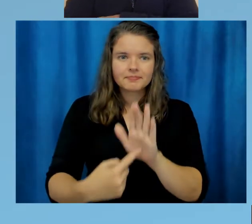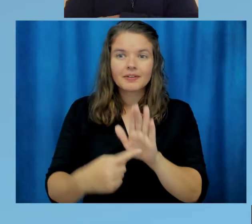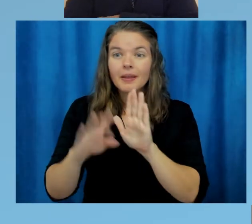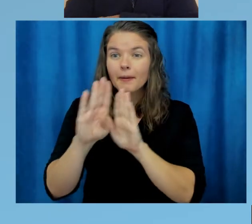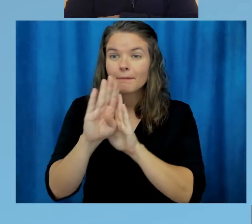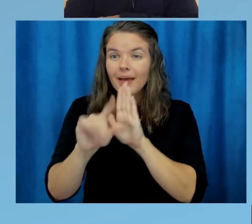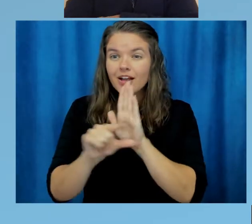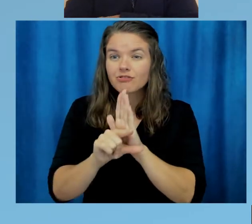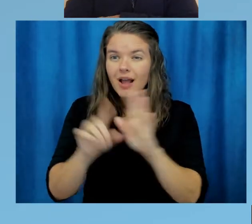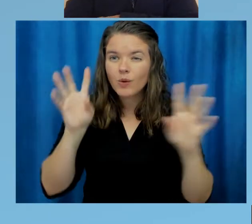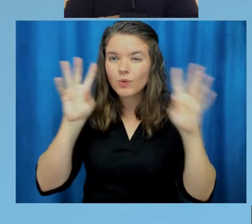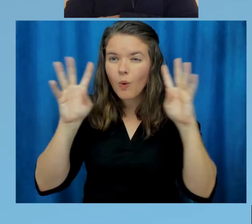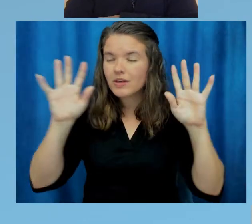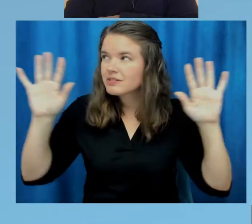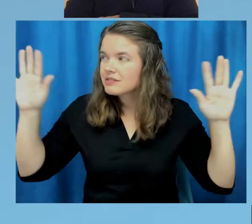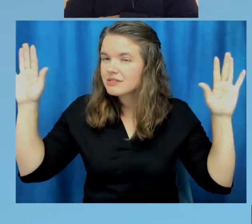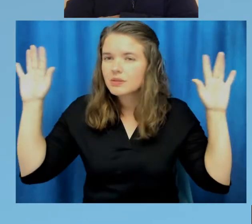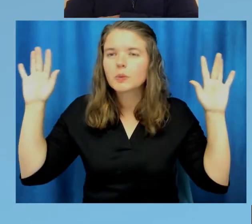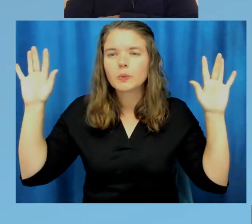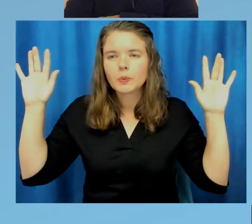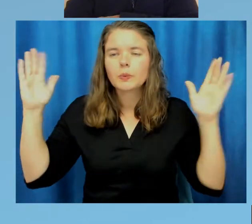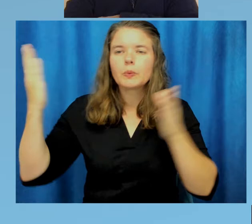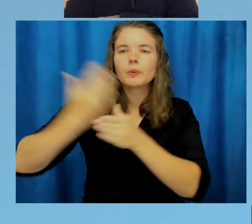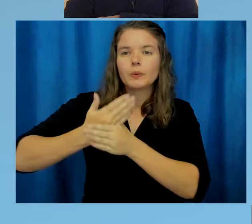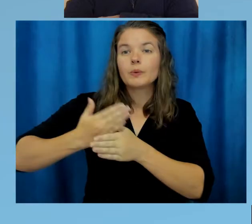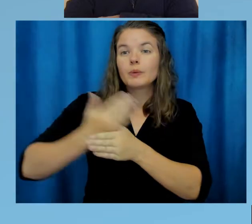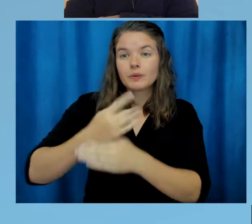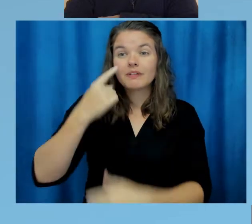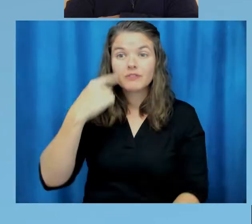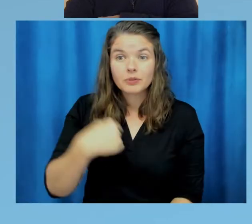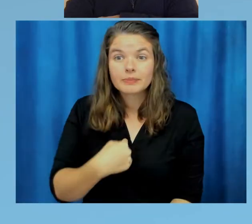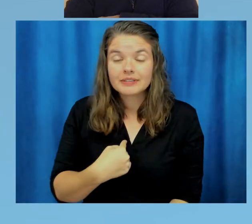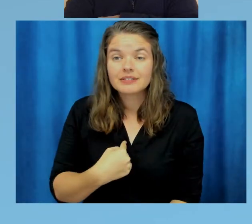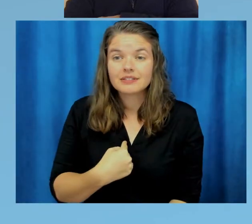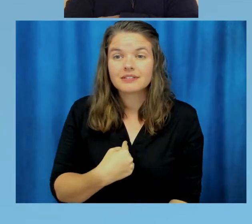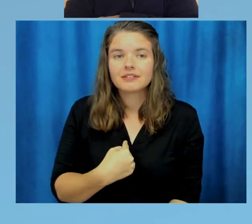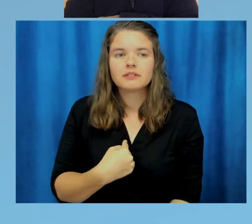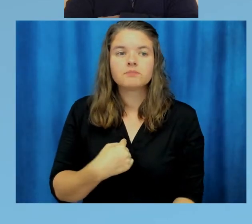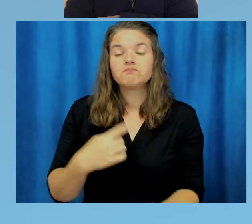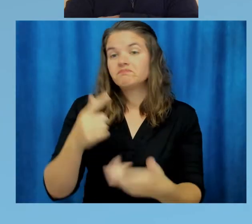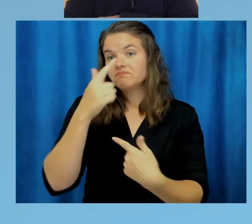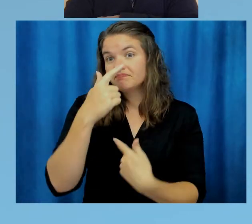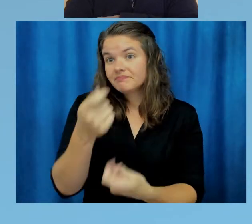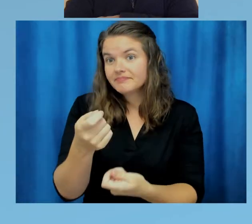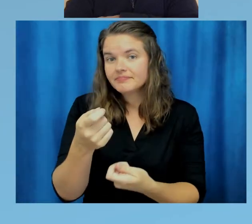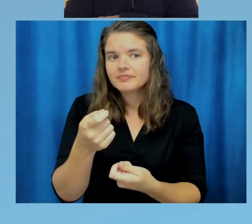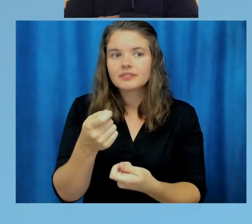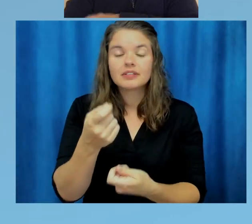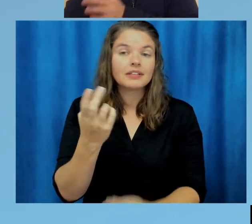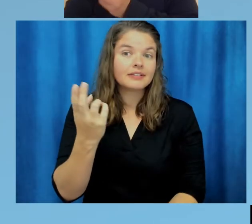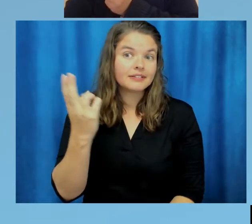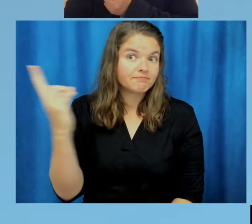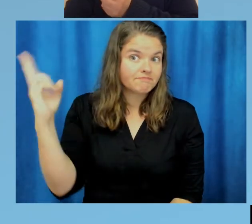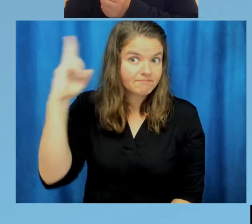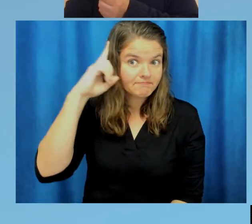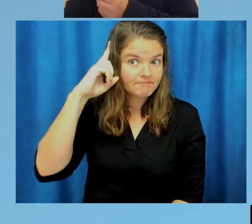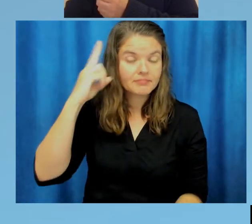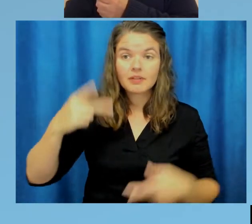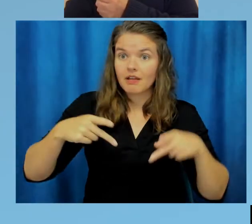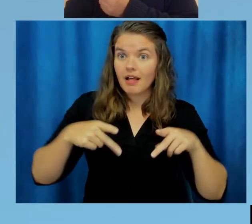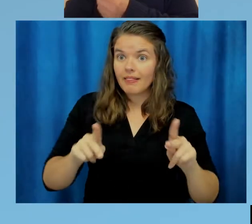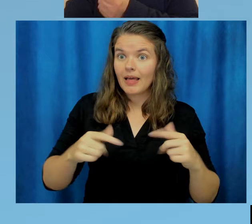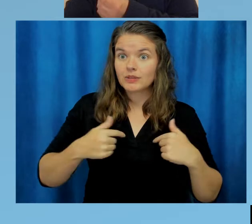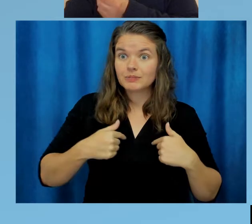For example, background noise can be a tremendous issue for me. It's kind of interesting. The